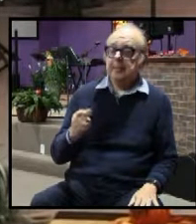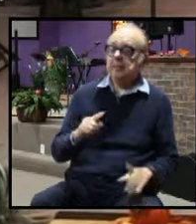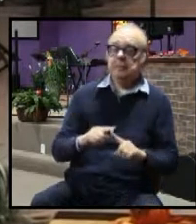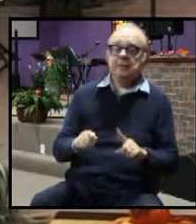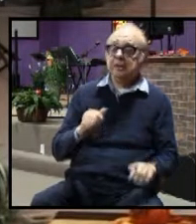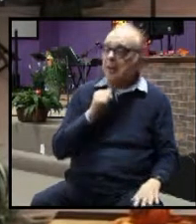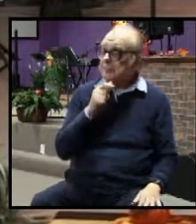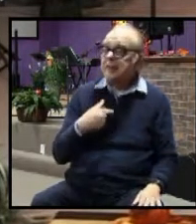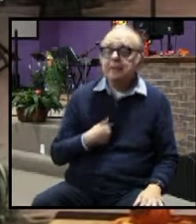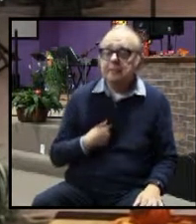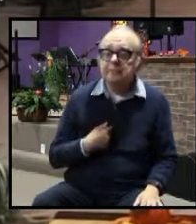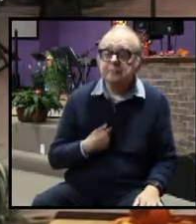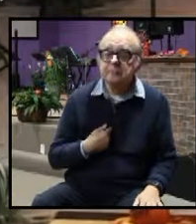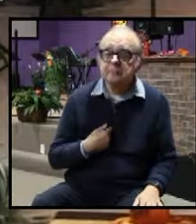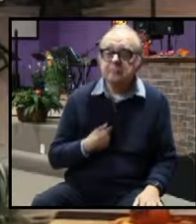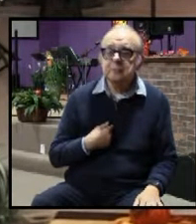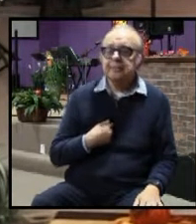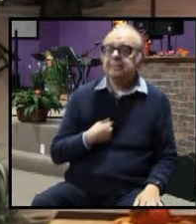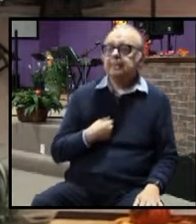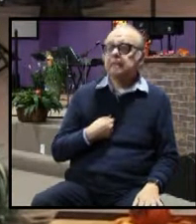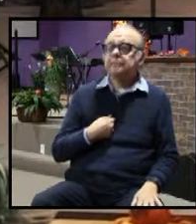But I'm not.